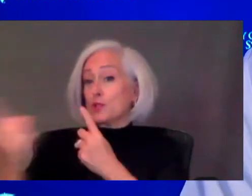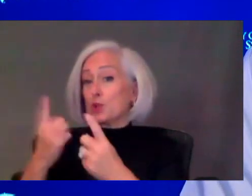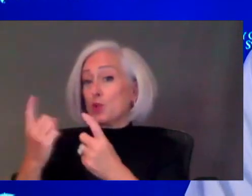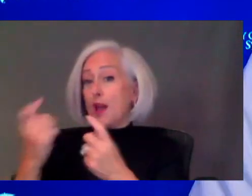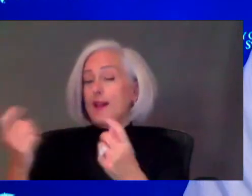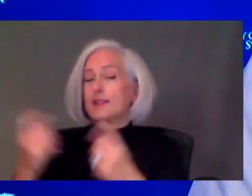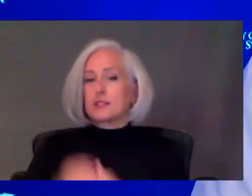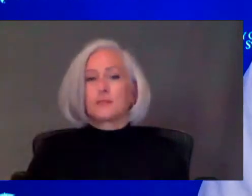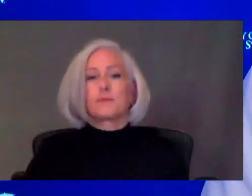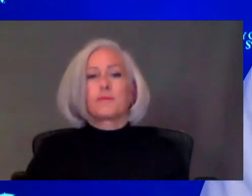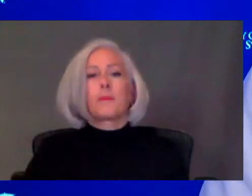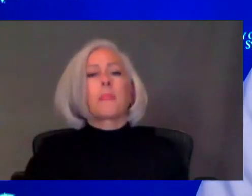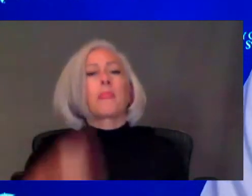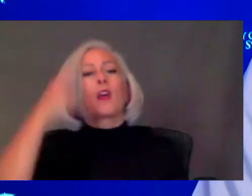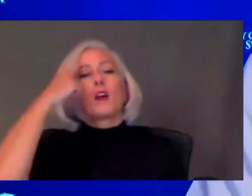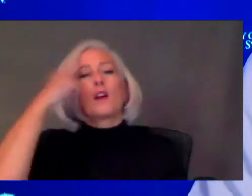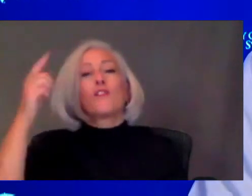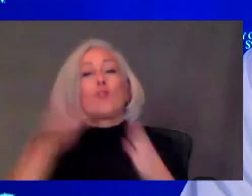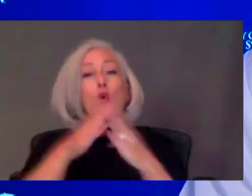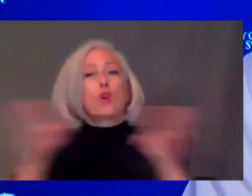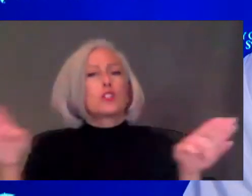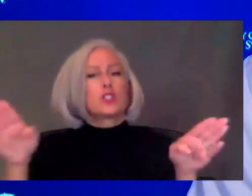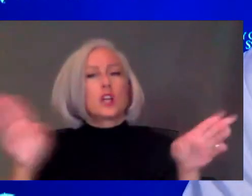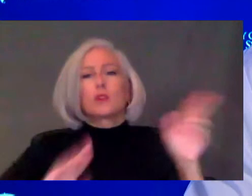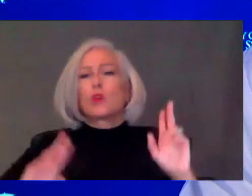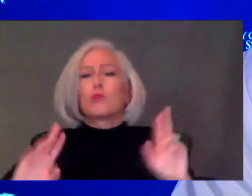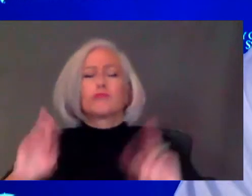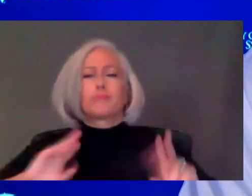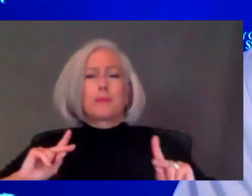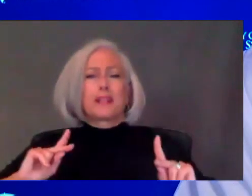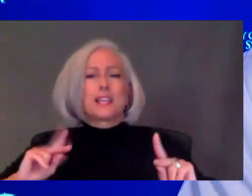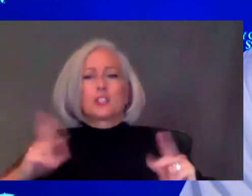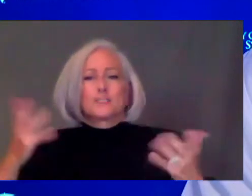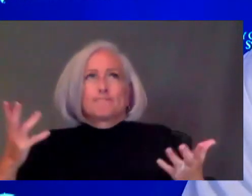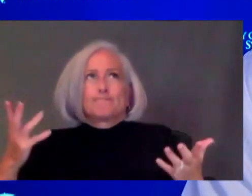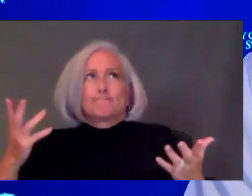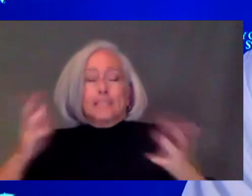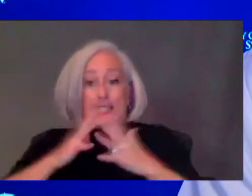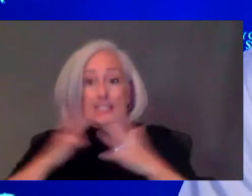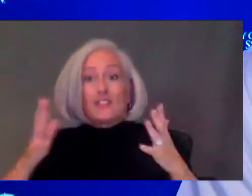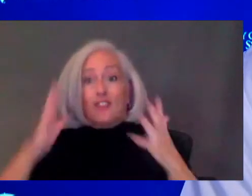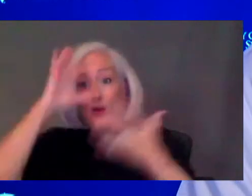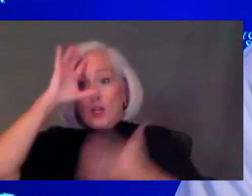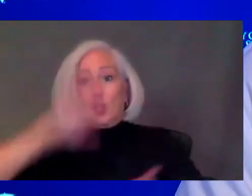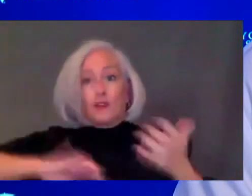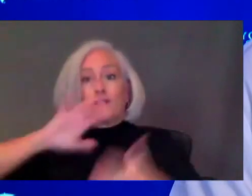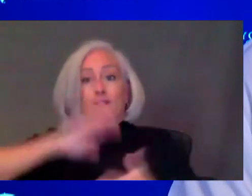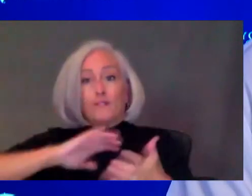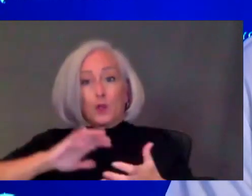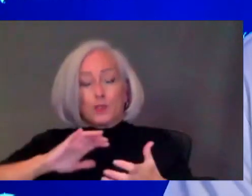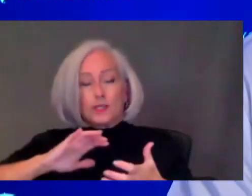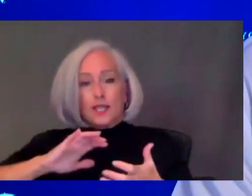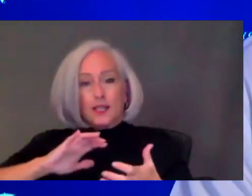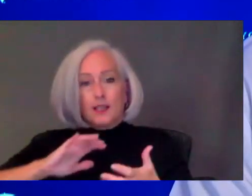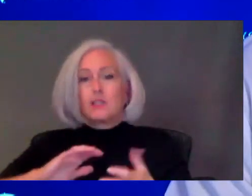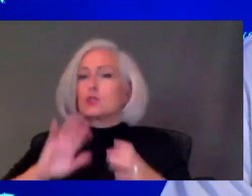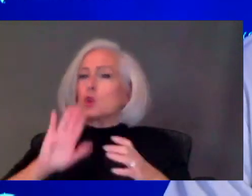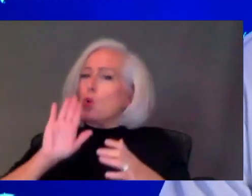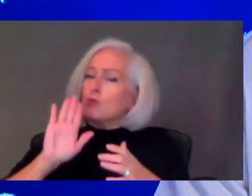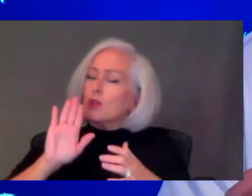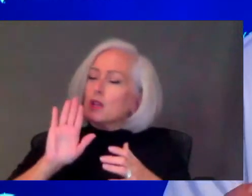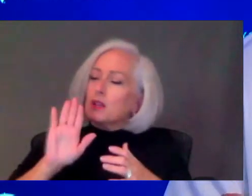going to the hospital, severe disease and death. Even this, and I think it's hard because of maybe the mass media, their